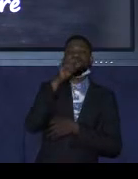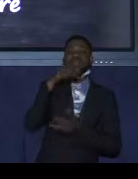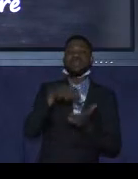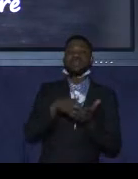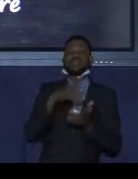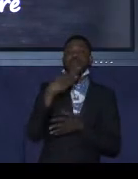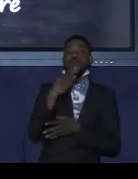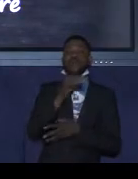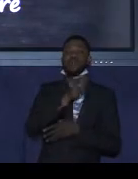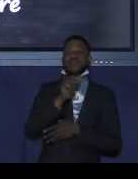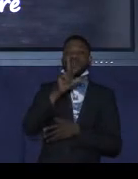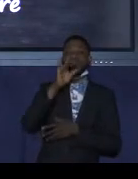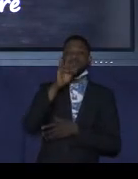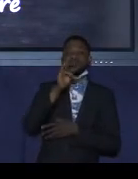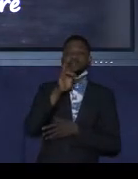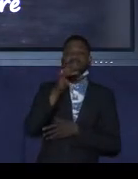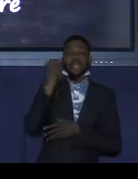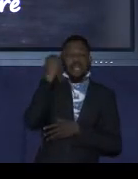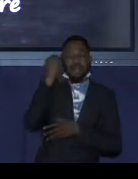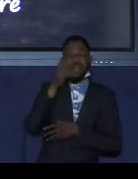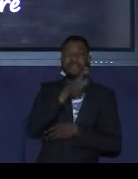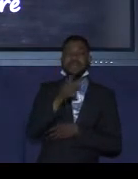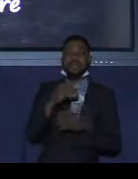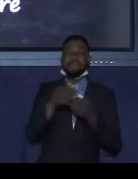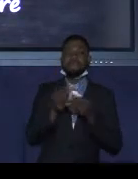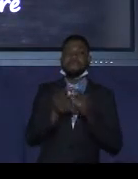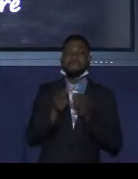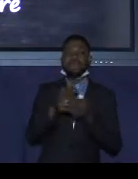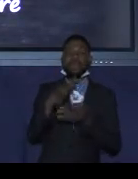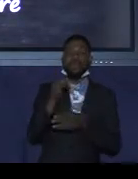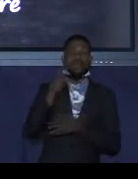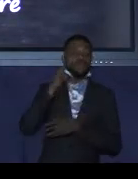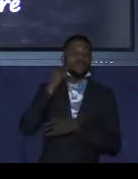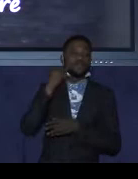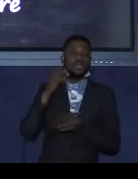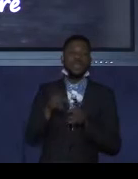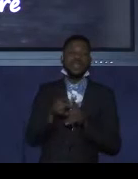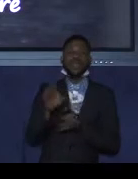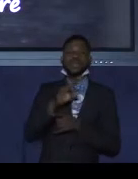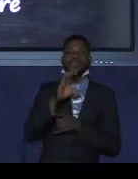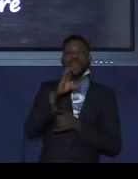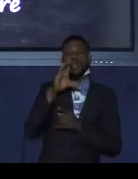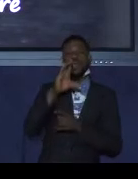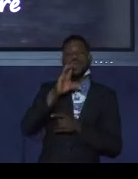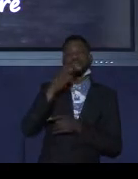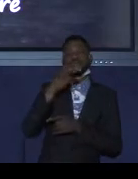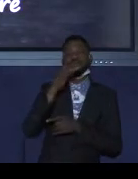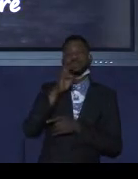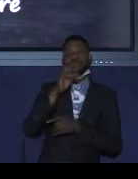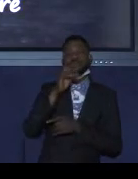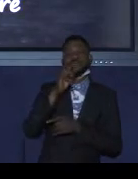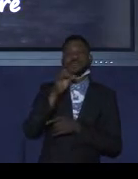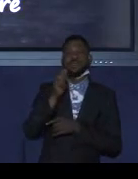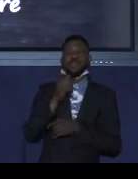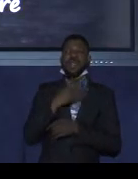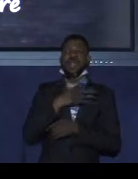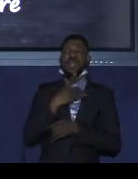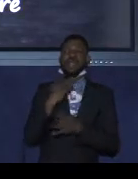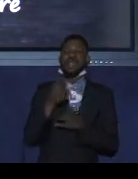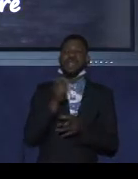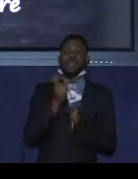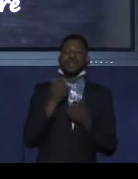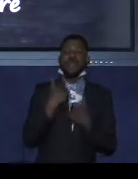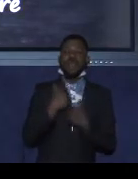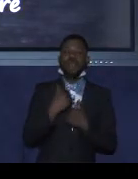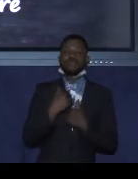is 1,000th of a liter. Imagine a pack of juice like your Chivita. Those ones are usually 1 liter. And